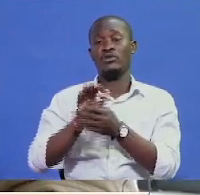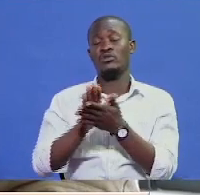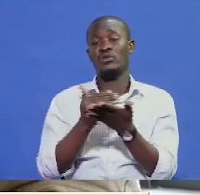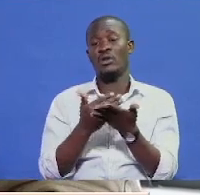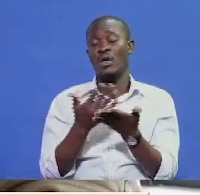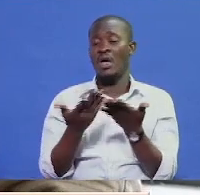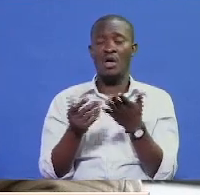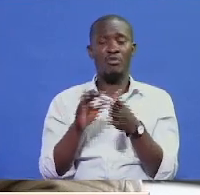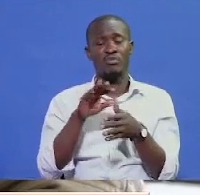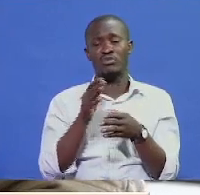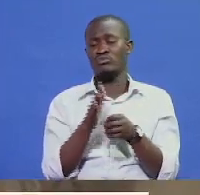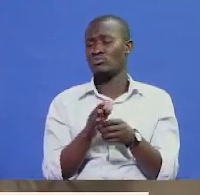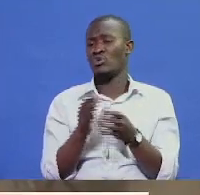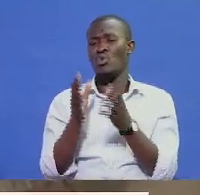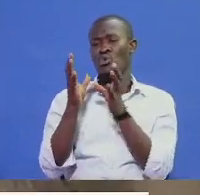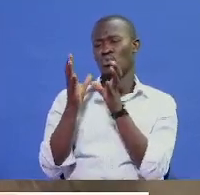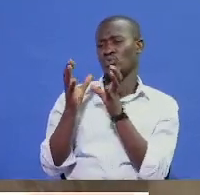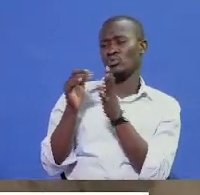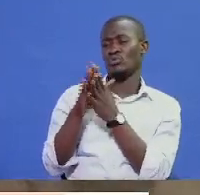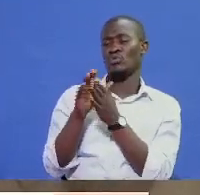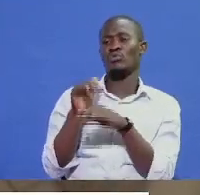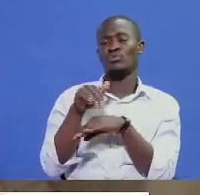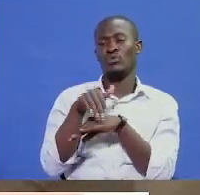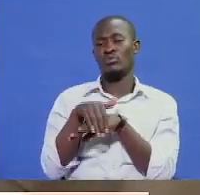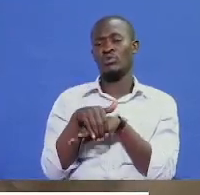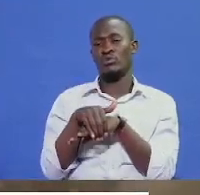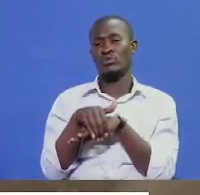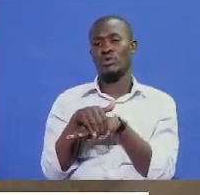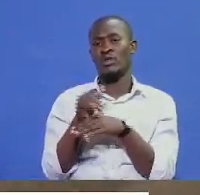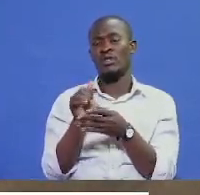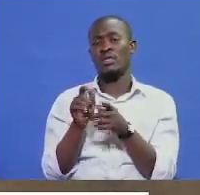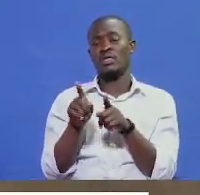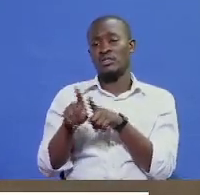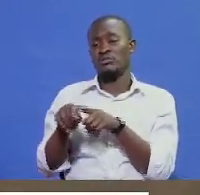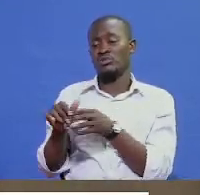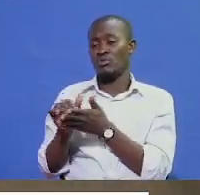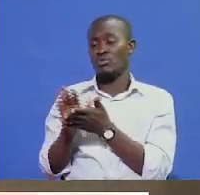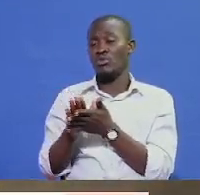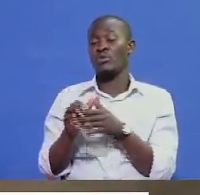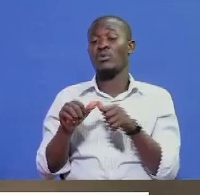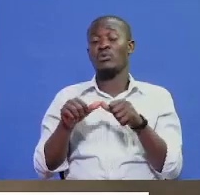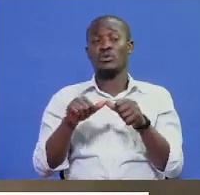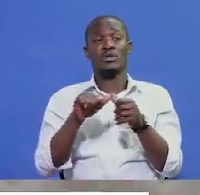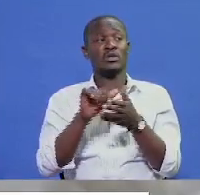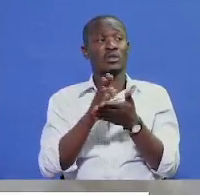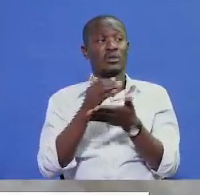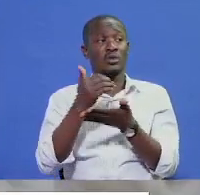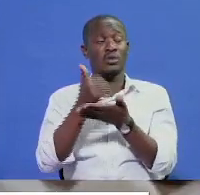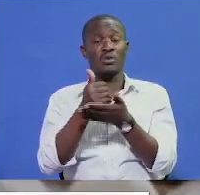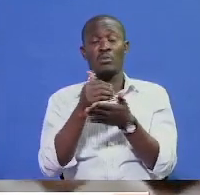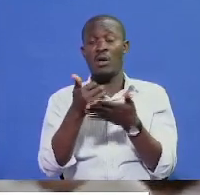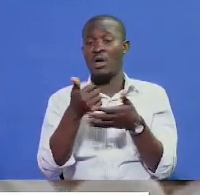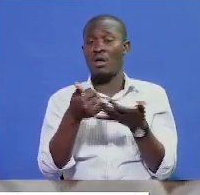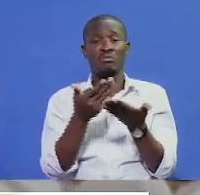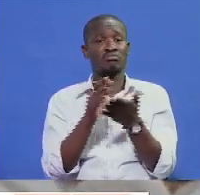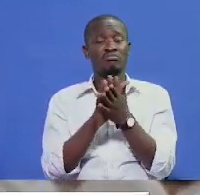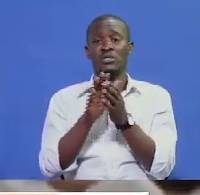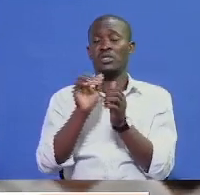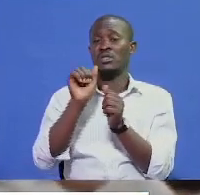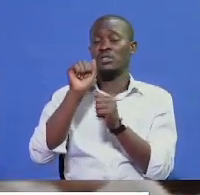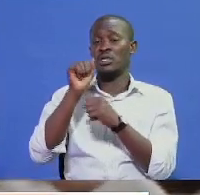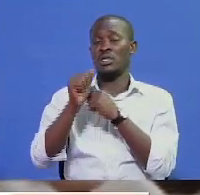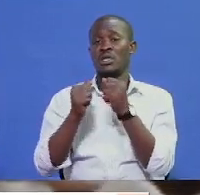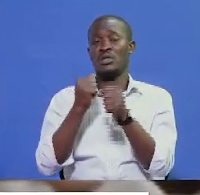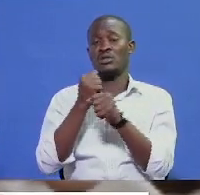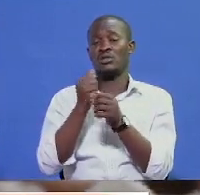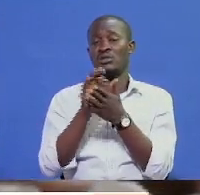kulingana na uzito wa hedhi yenyewe. Mtumiaji pia anaweza kukaa na vikombe hivi kwa hadi miaka 10 bora